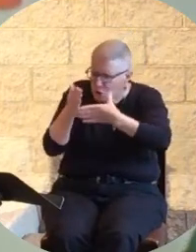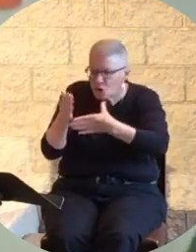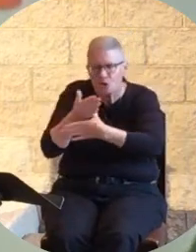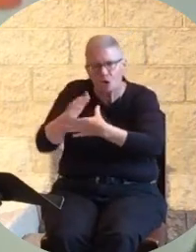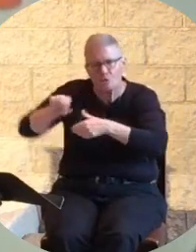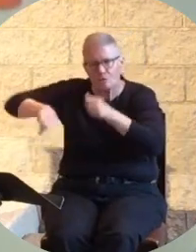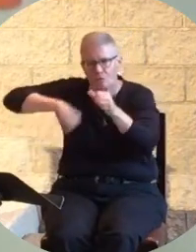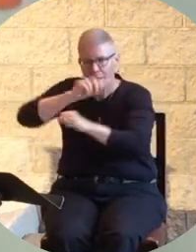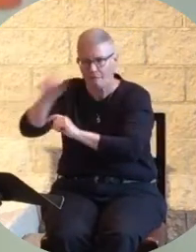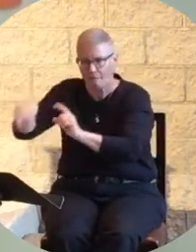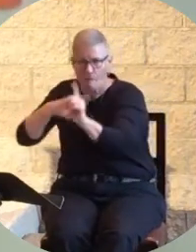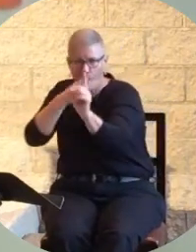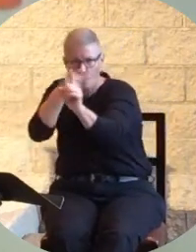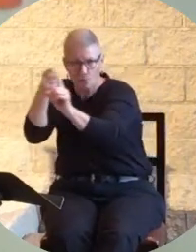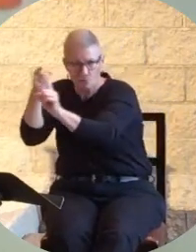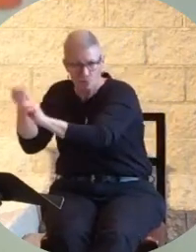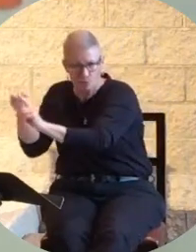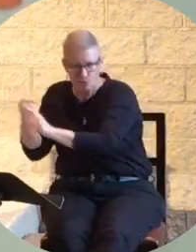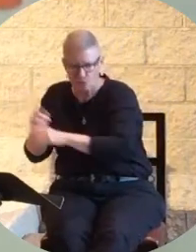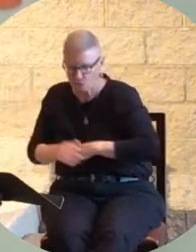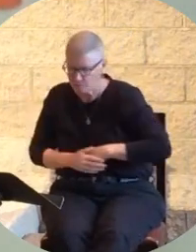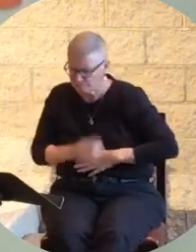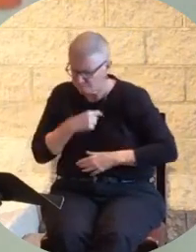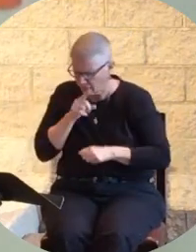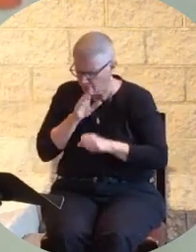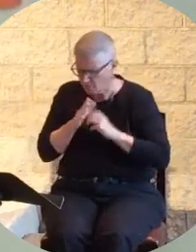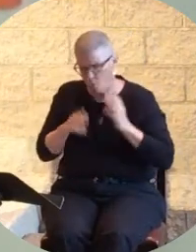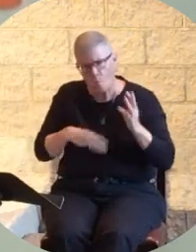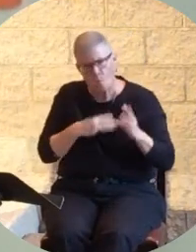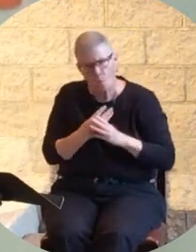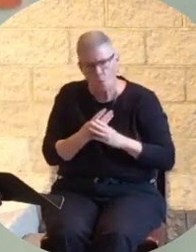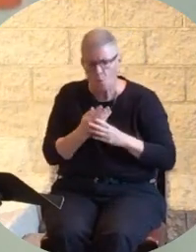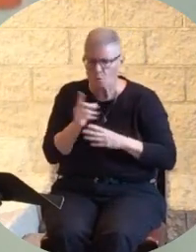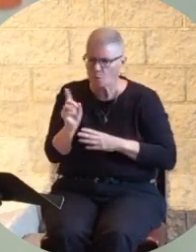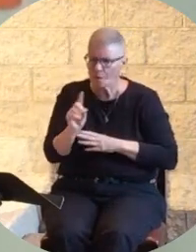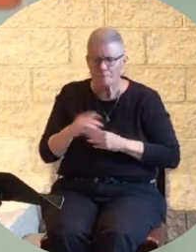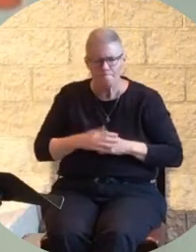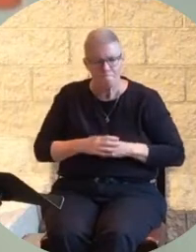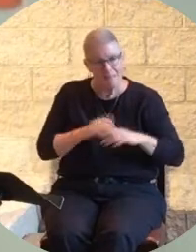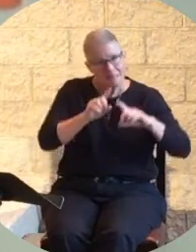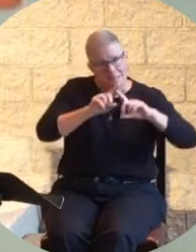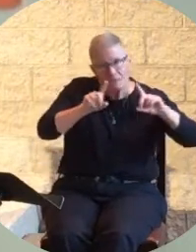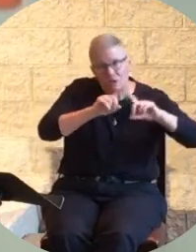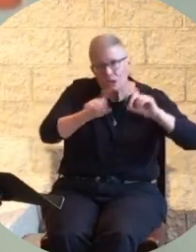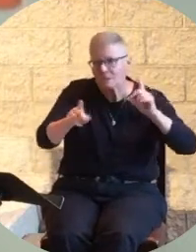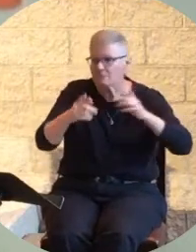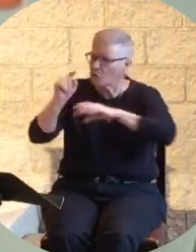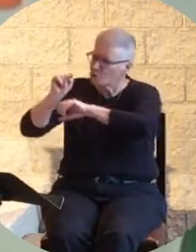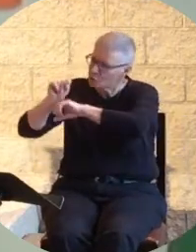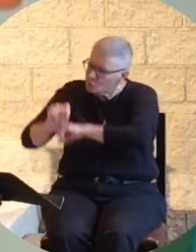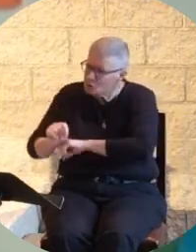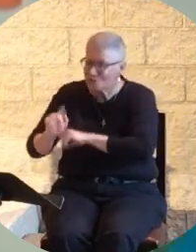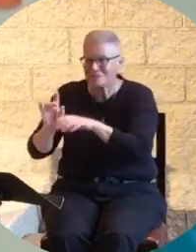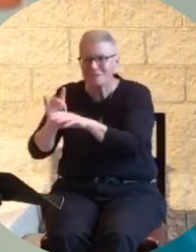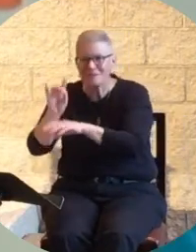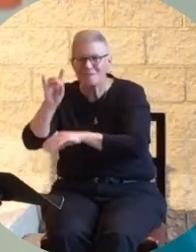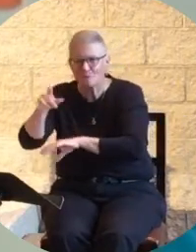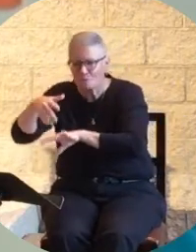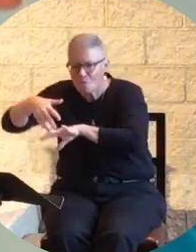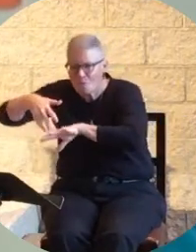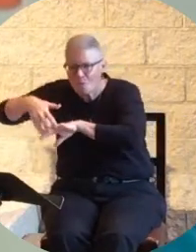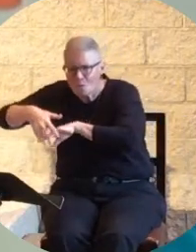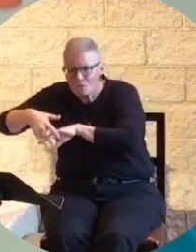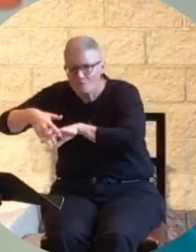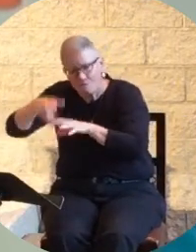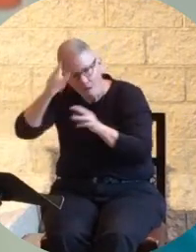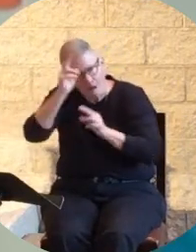I affirm a world where differences, tradition, culture, spiritual roots are all